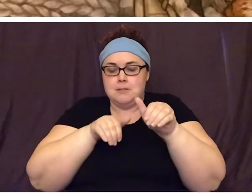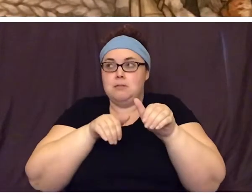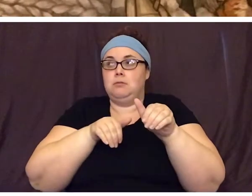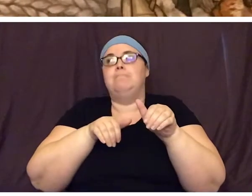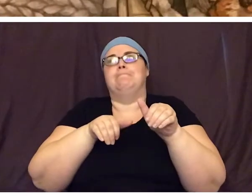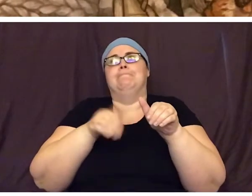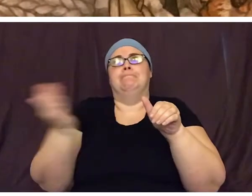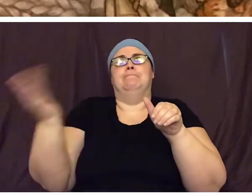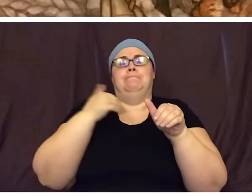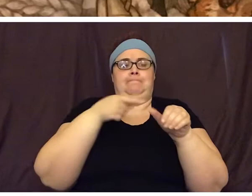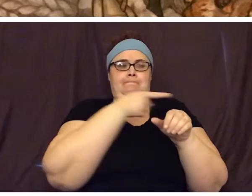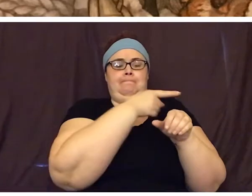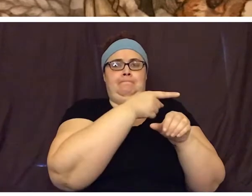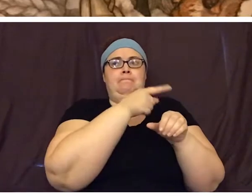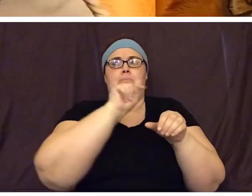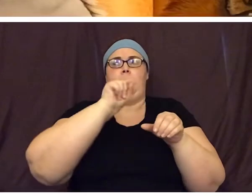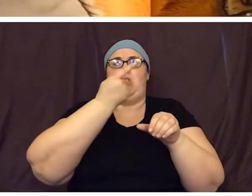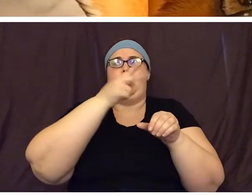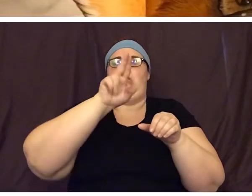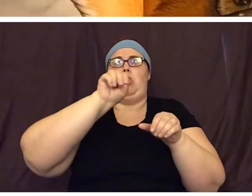thumb.